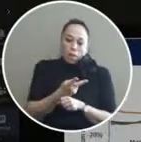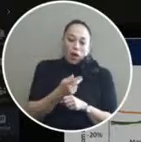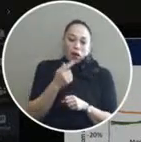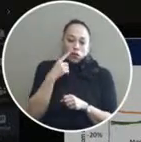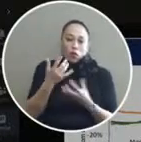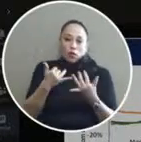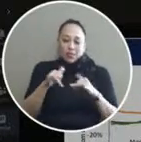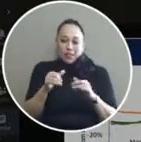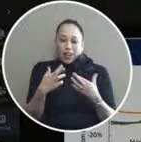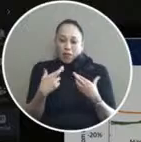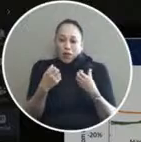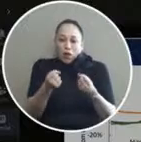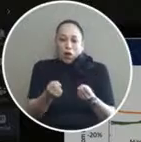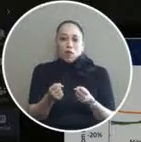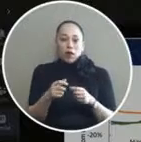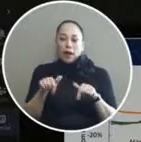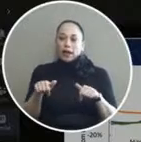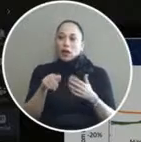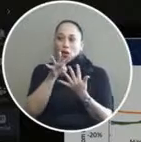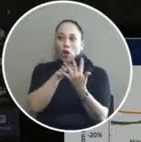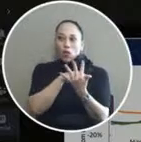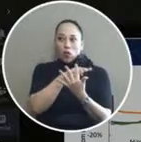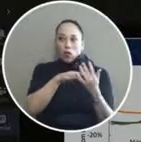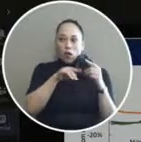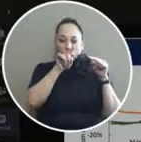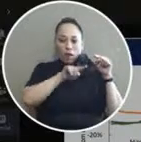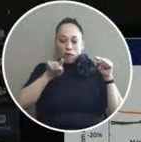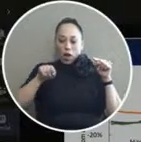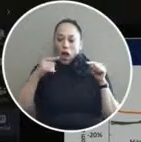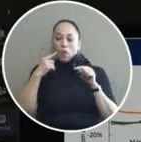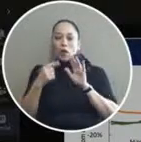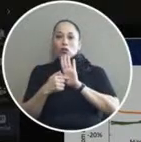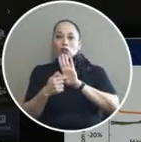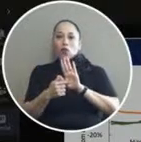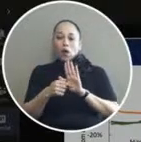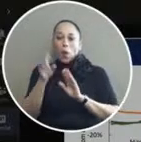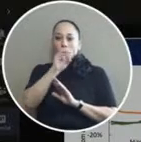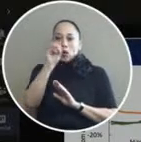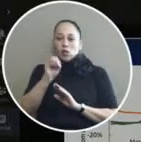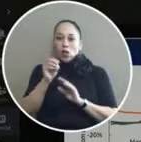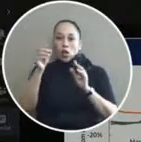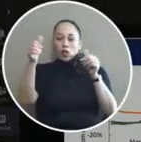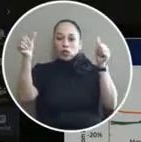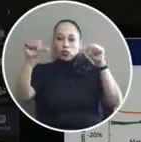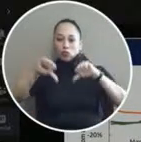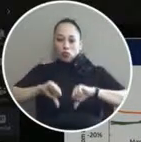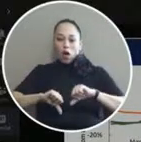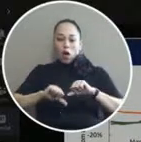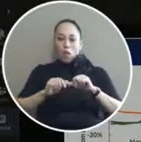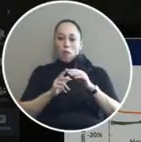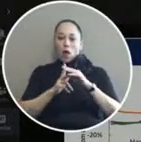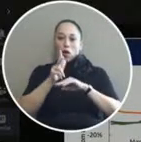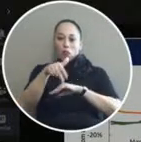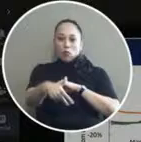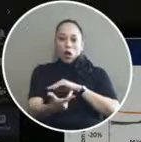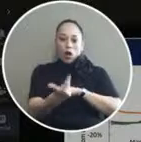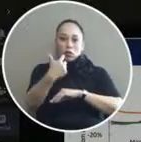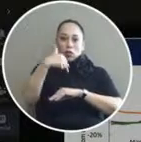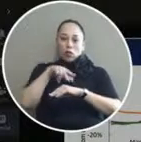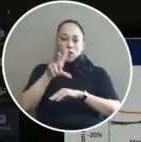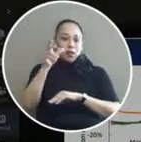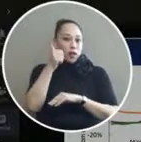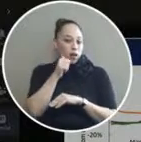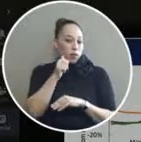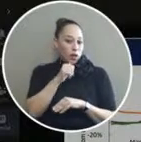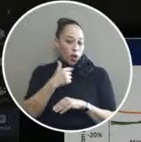recovery. So here on the graph, I'm showing you percentage drop in crossings by day.